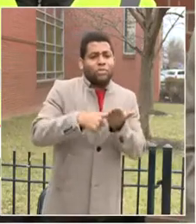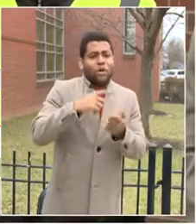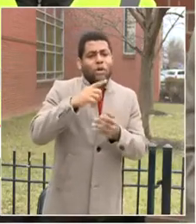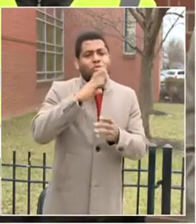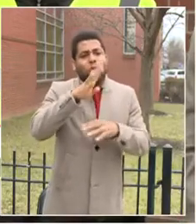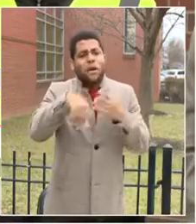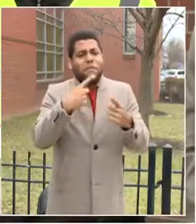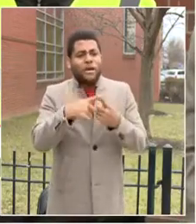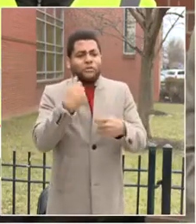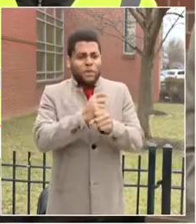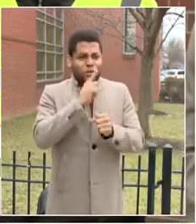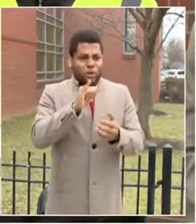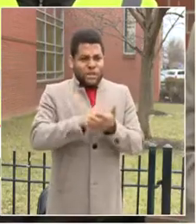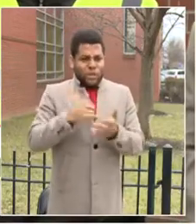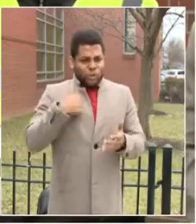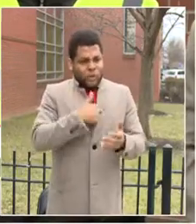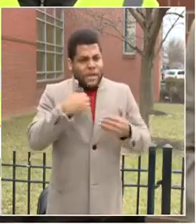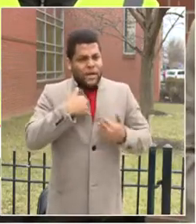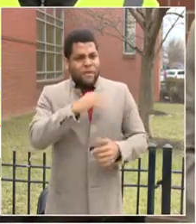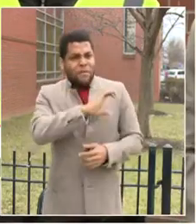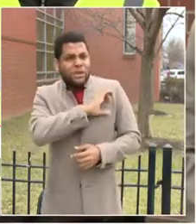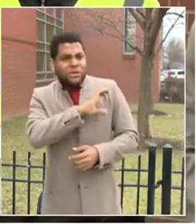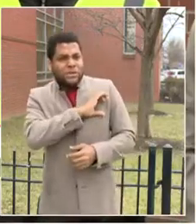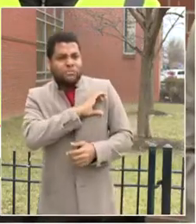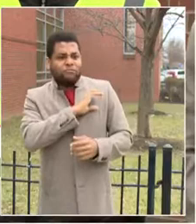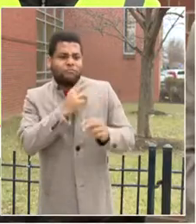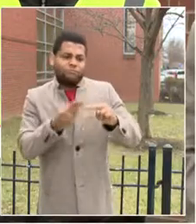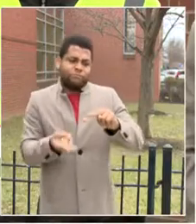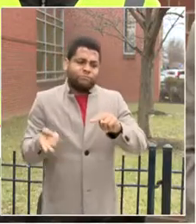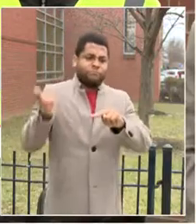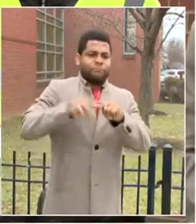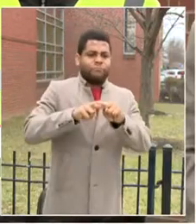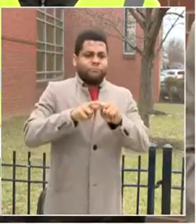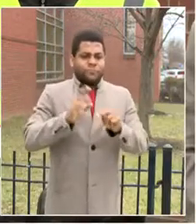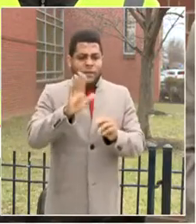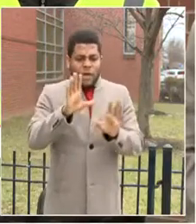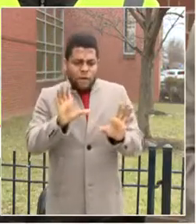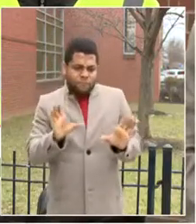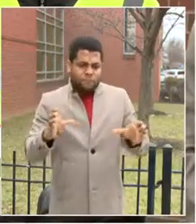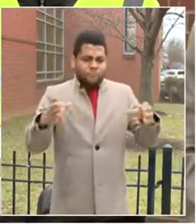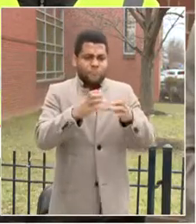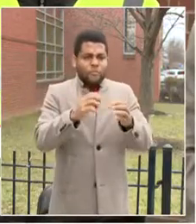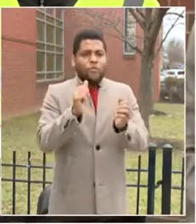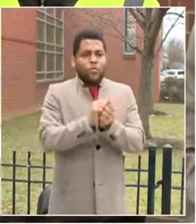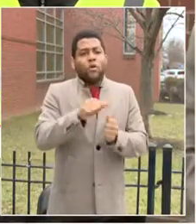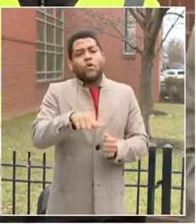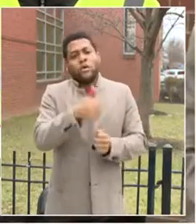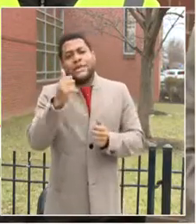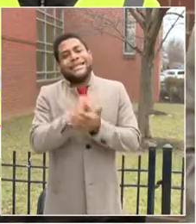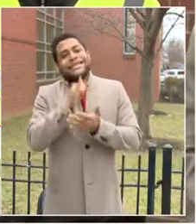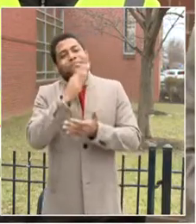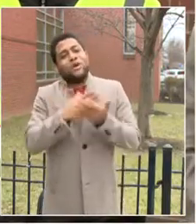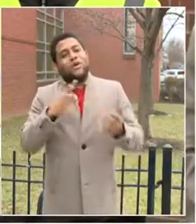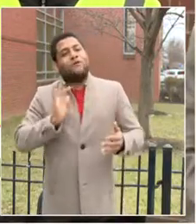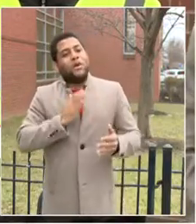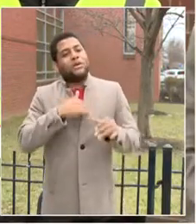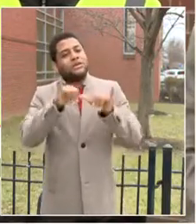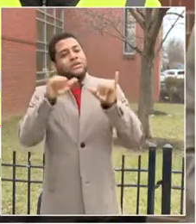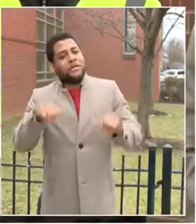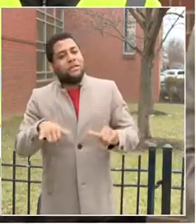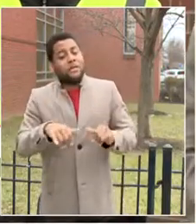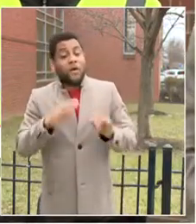that we have the police officers that we need, who's another part of the system. Our focus in hiring will be